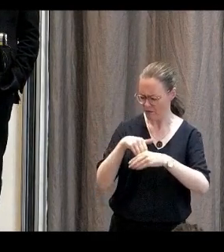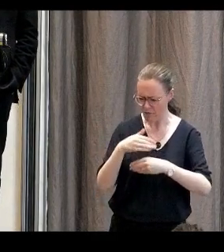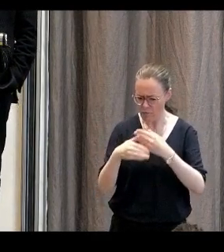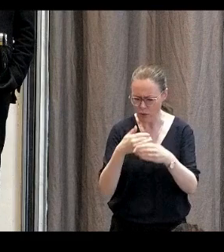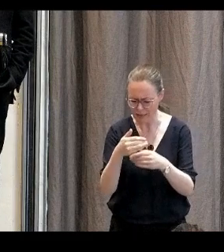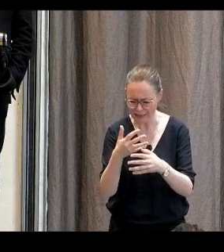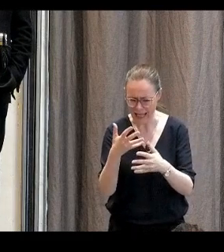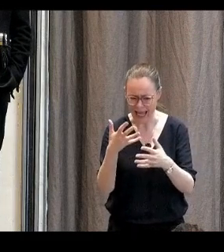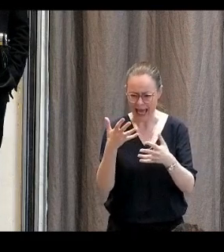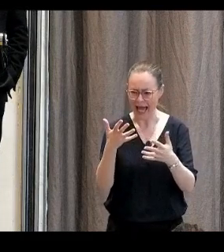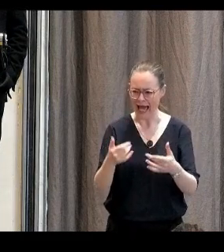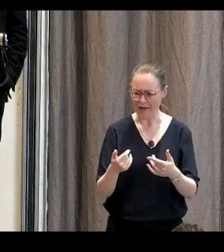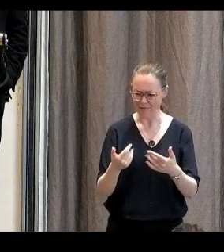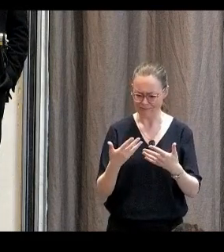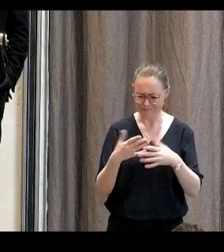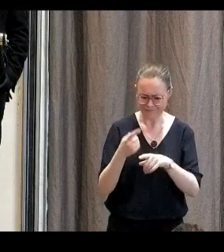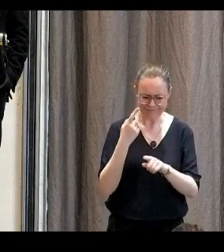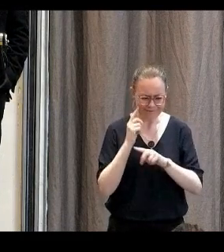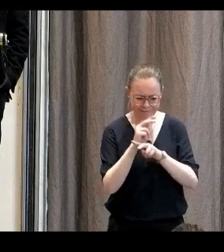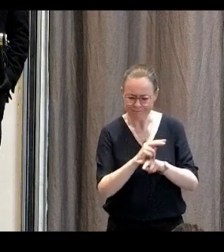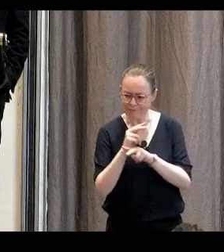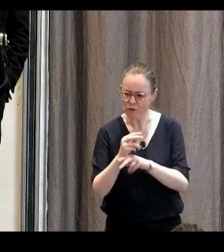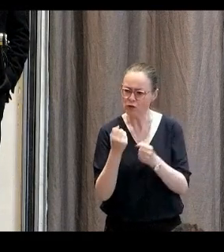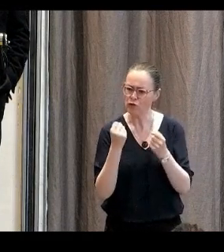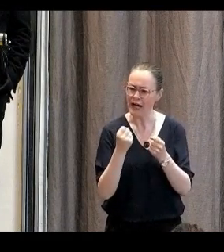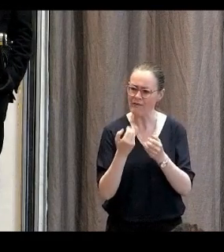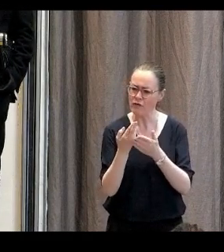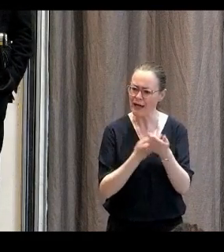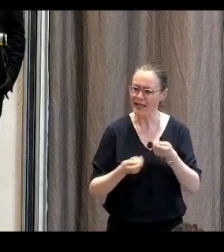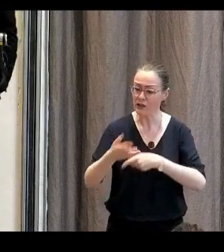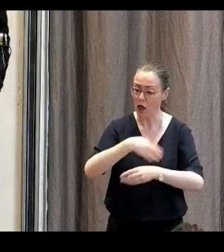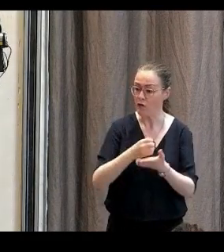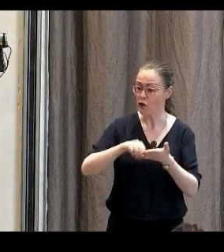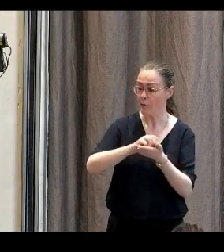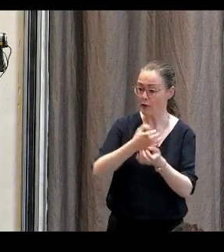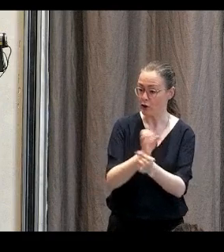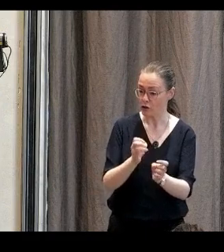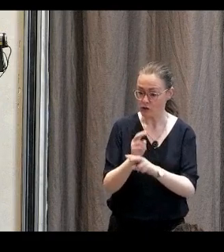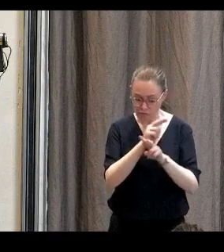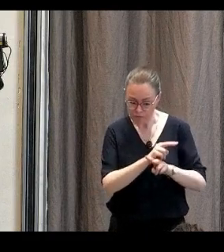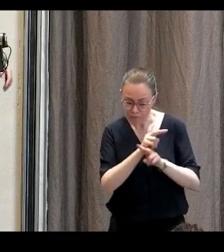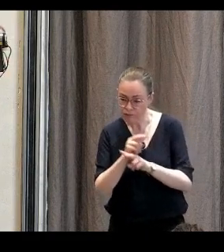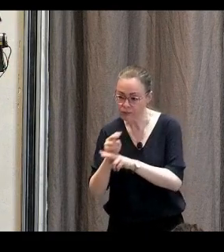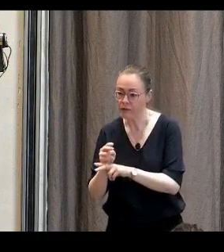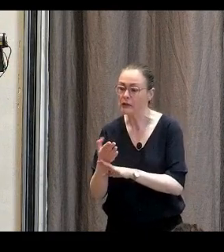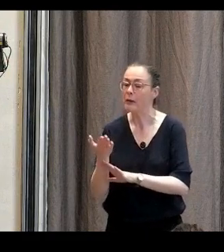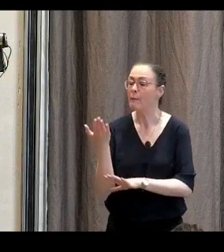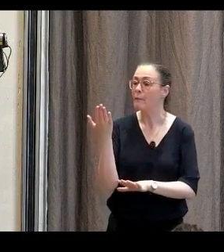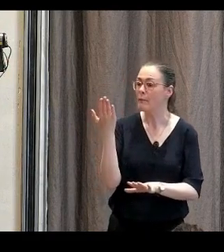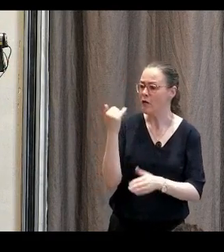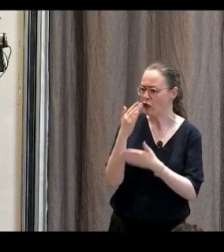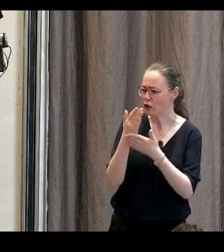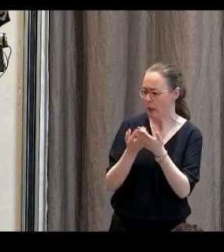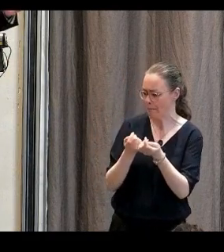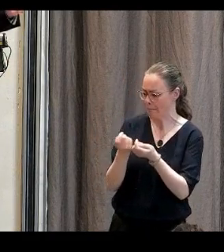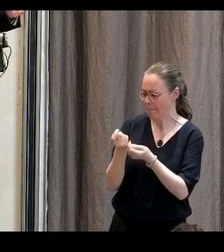a harmonisation of driving regulation across European member states. So we were in a position where some